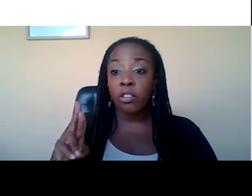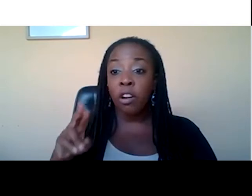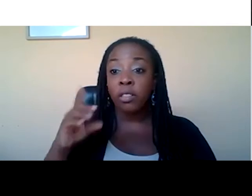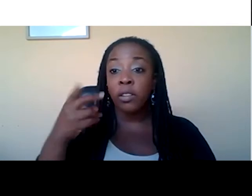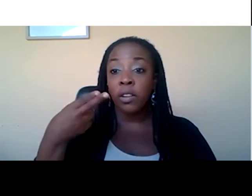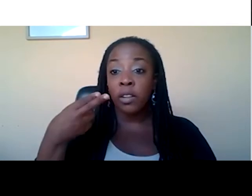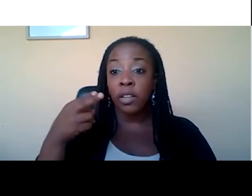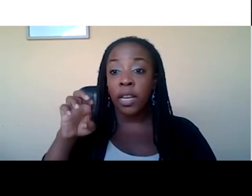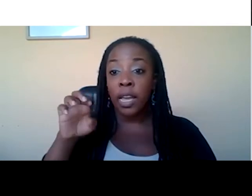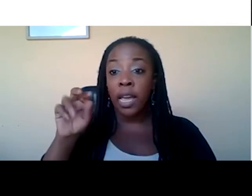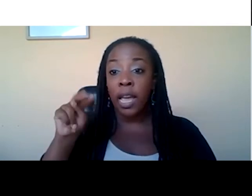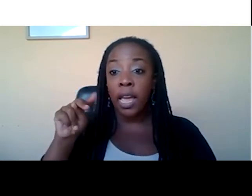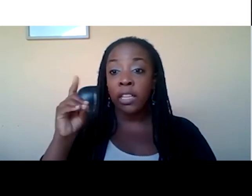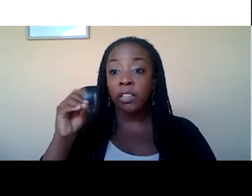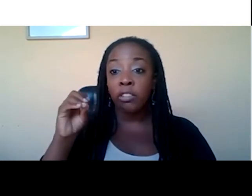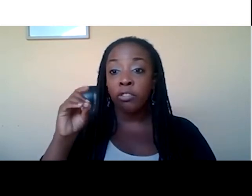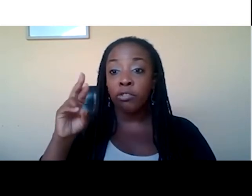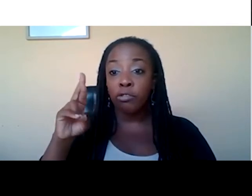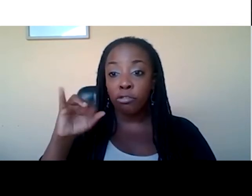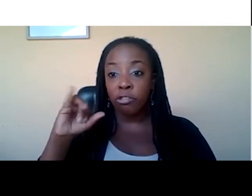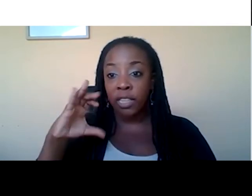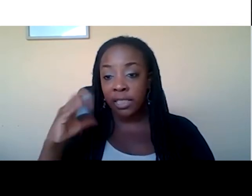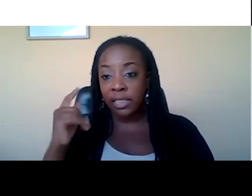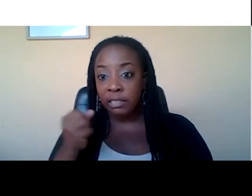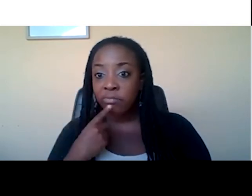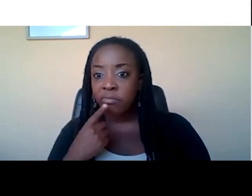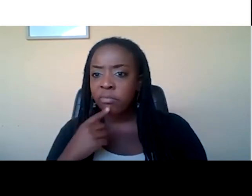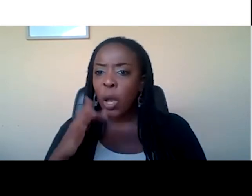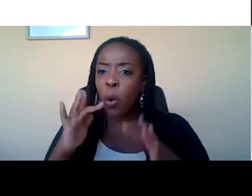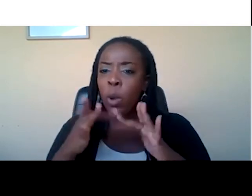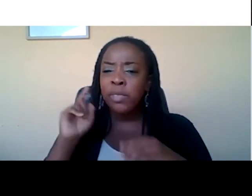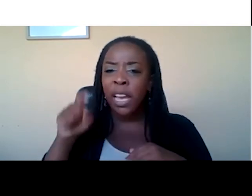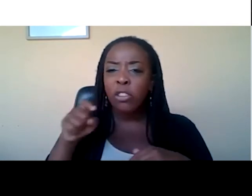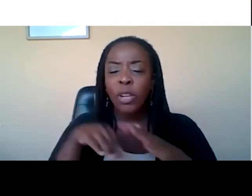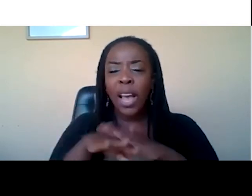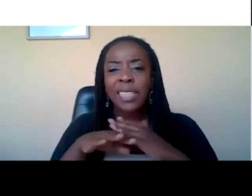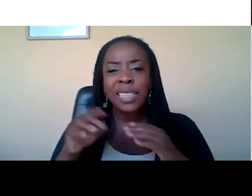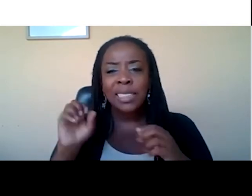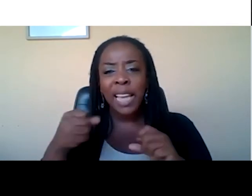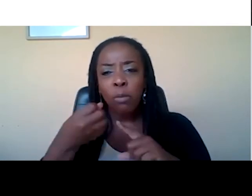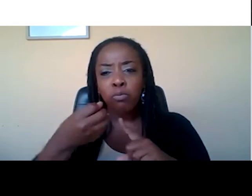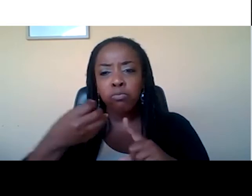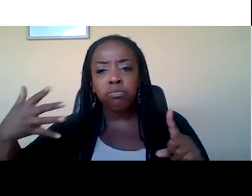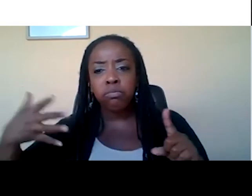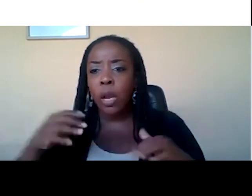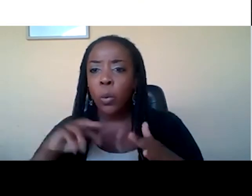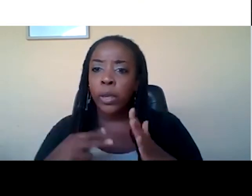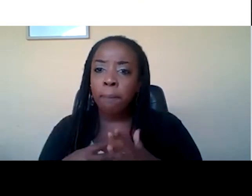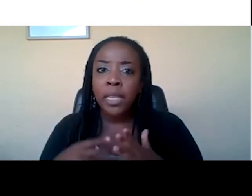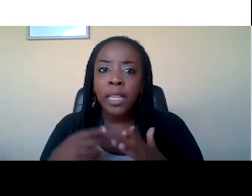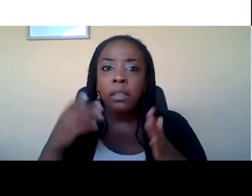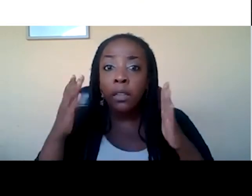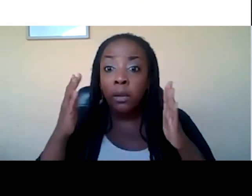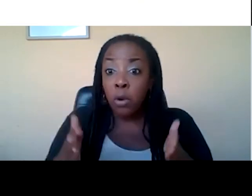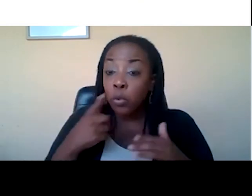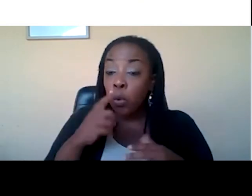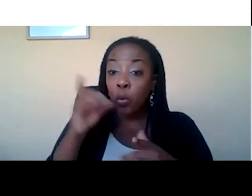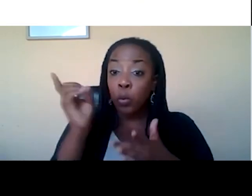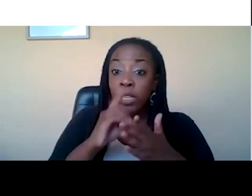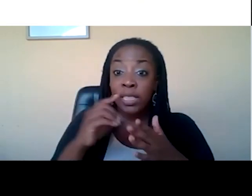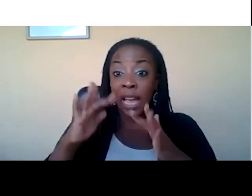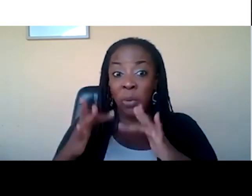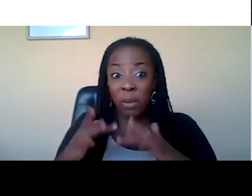accessible. Could she elaborate on what that means for persons who own or design websites? Good